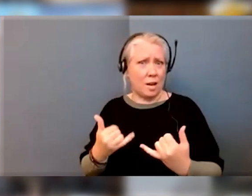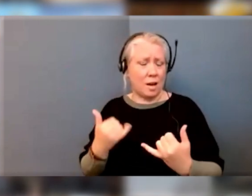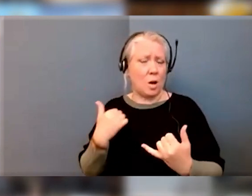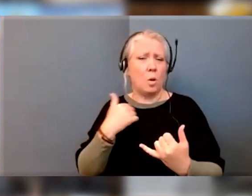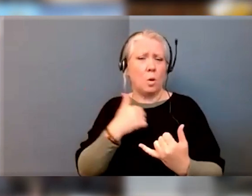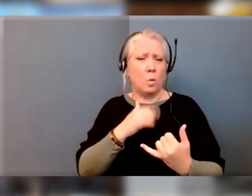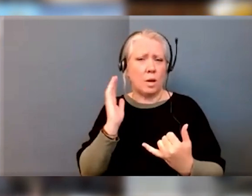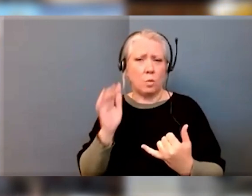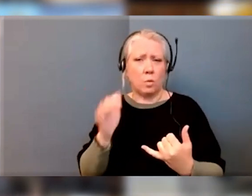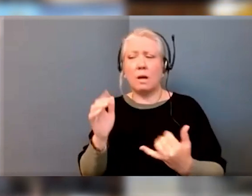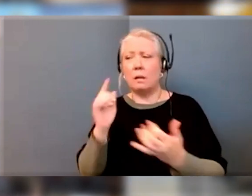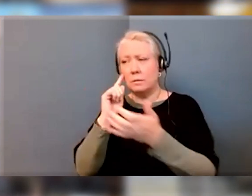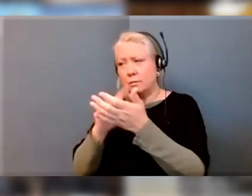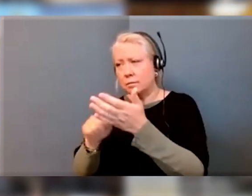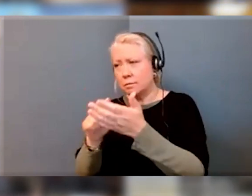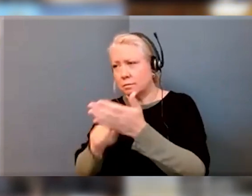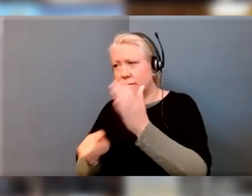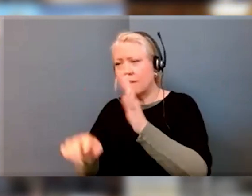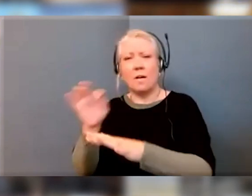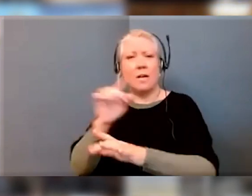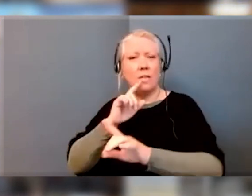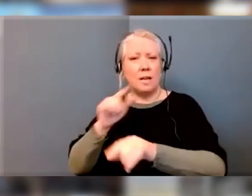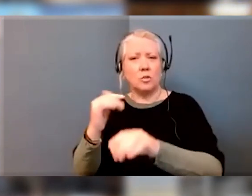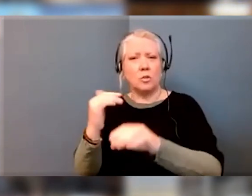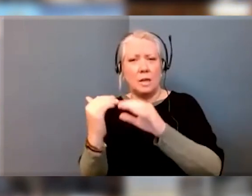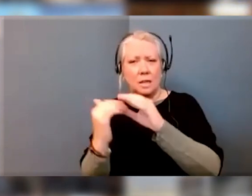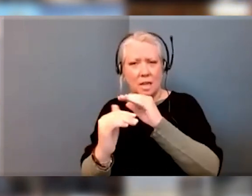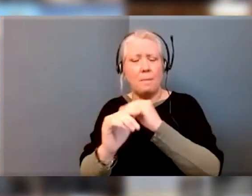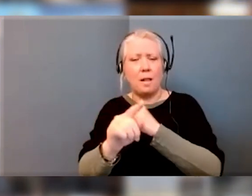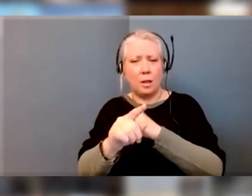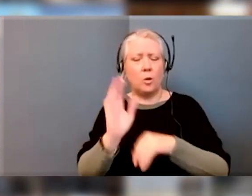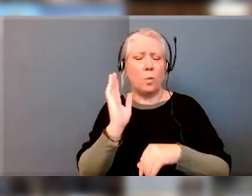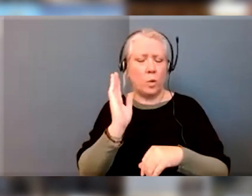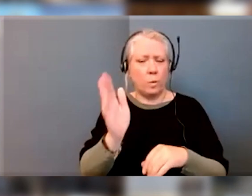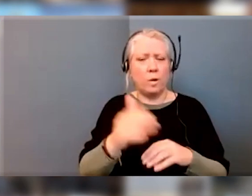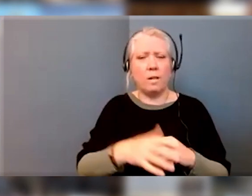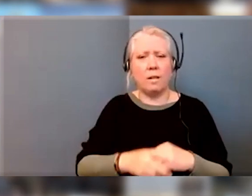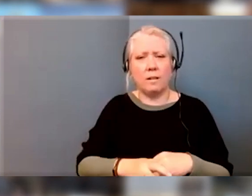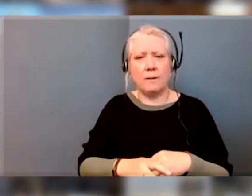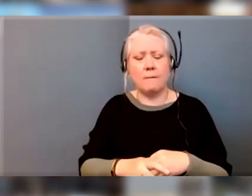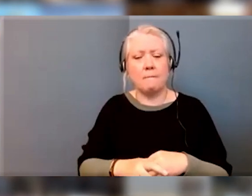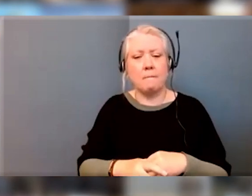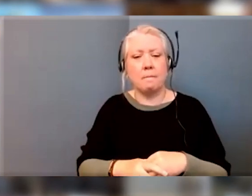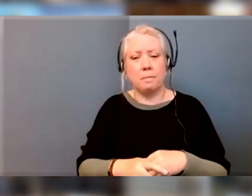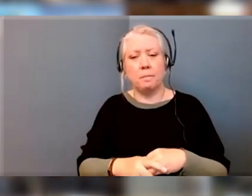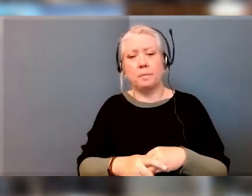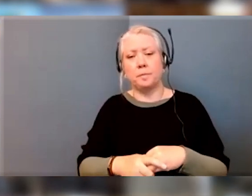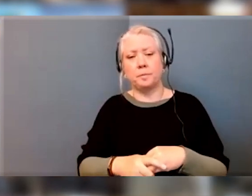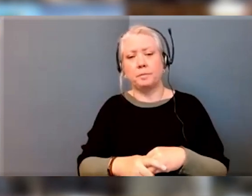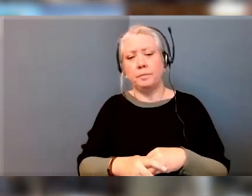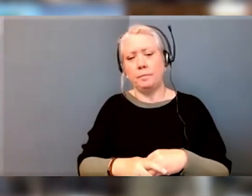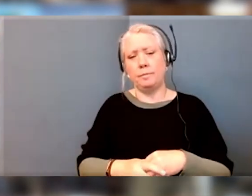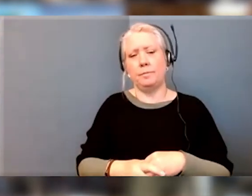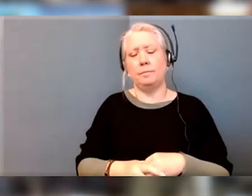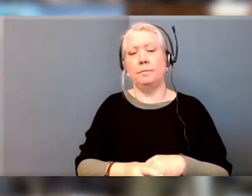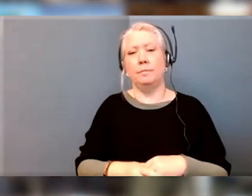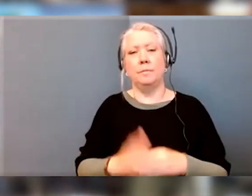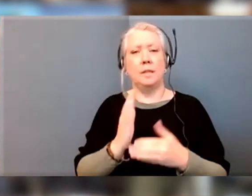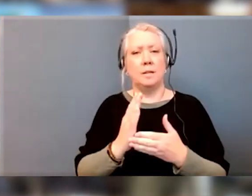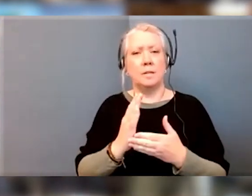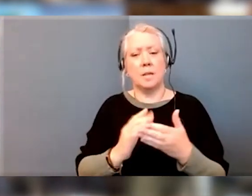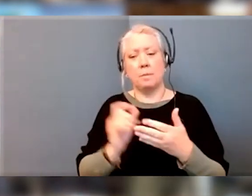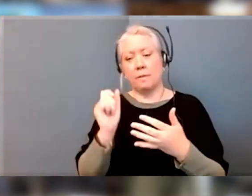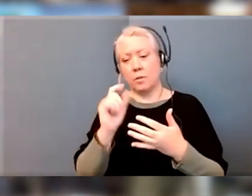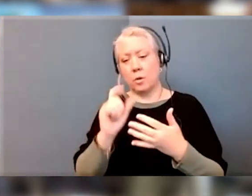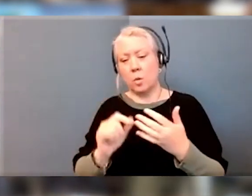get some answers for you and email those responses back out. We will compile some of the questions and the